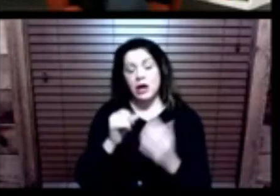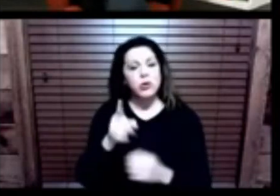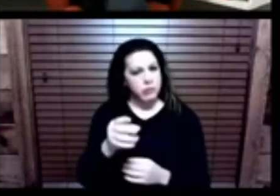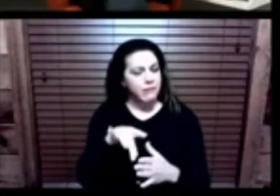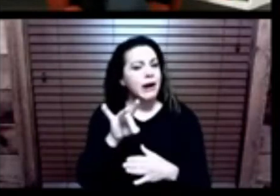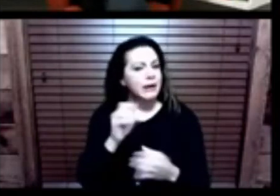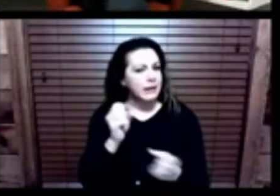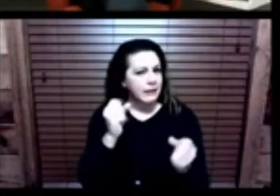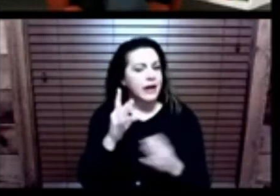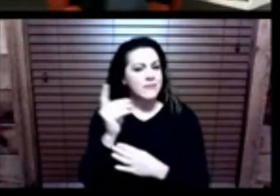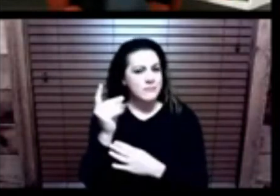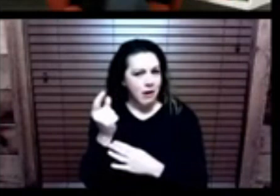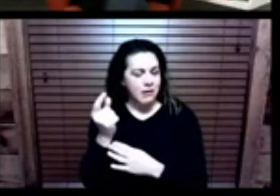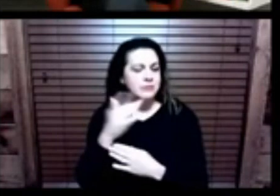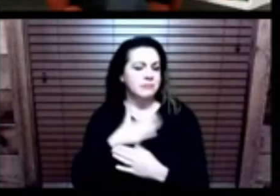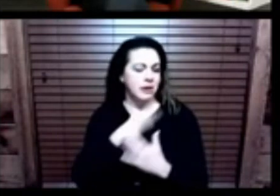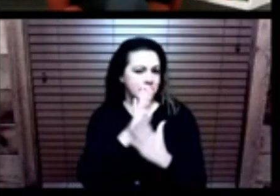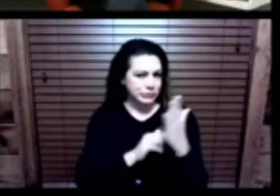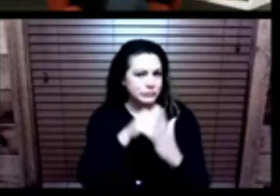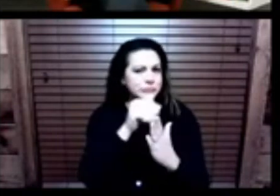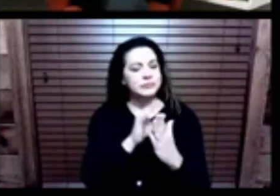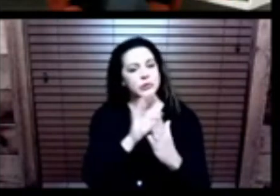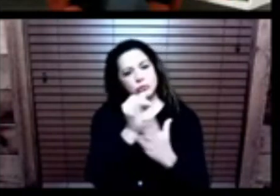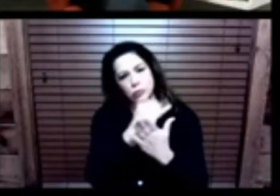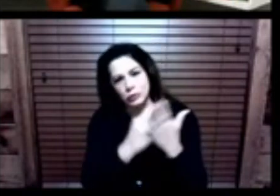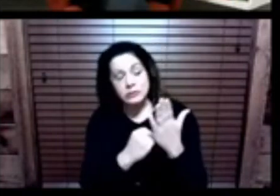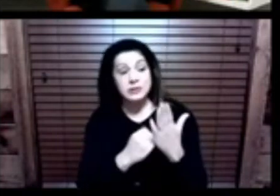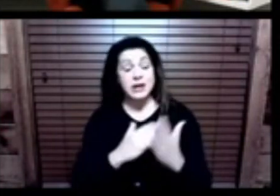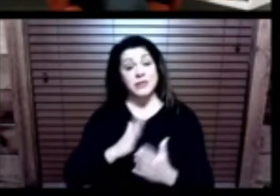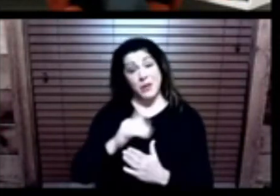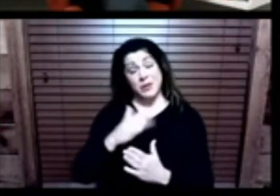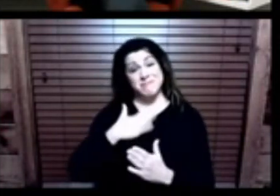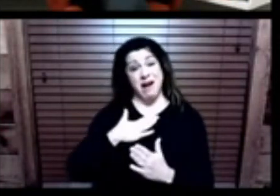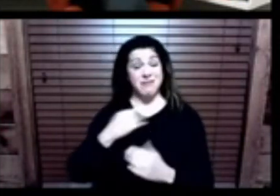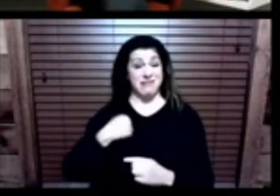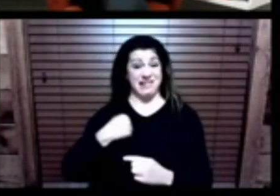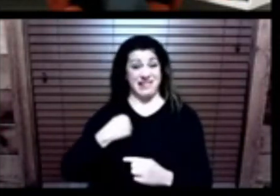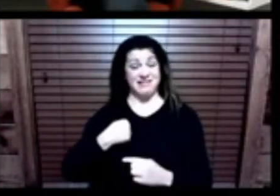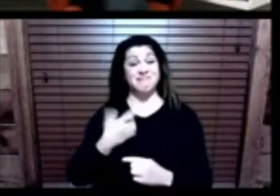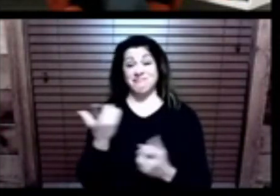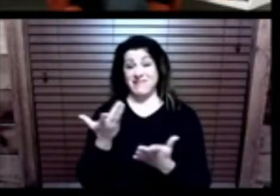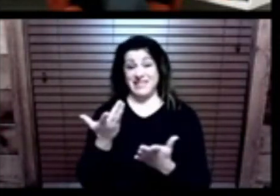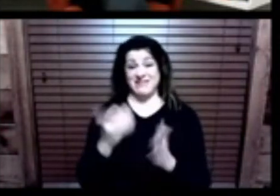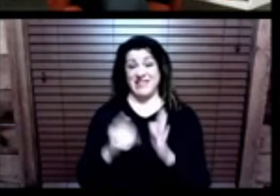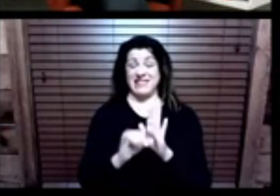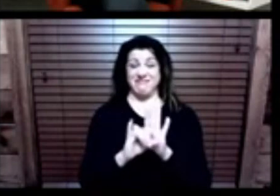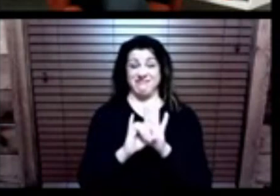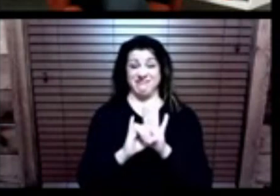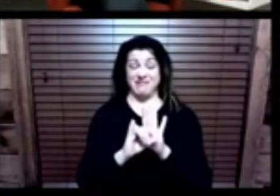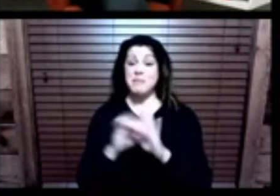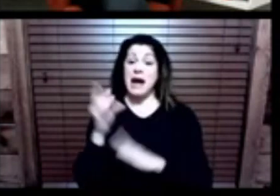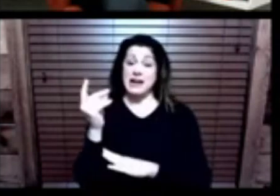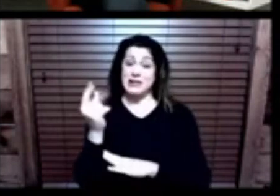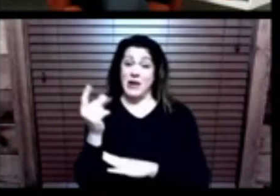the pictures that I draw, because that was my signature for a long time. And then people started liking it. I actually